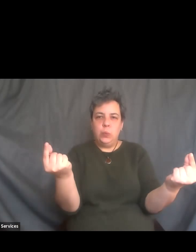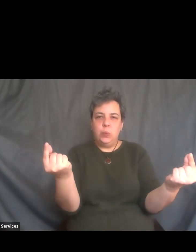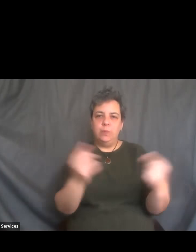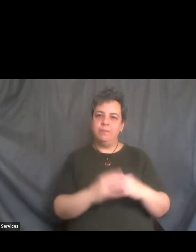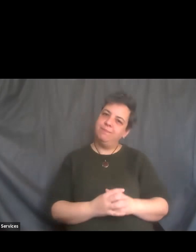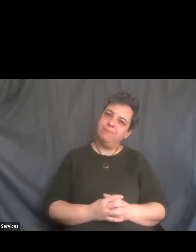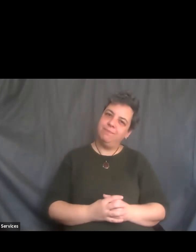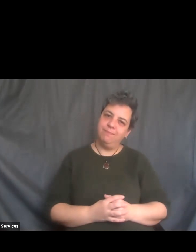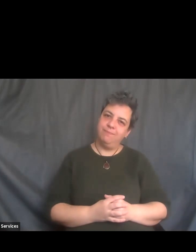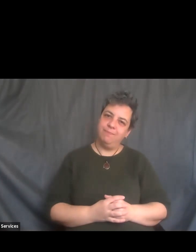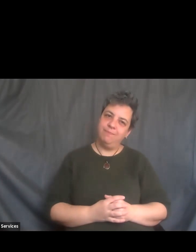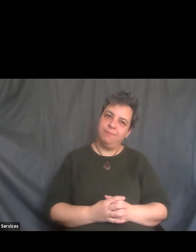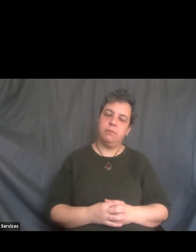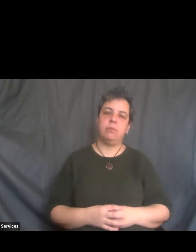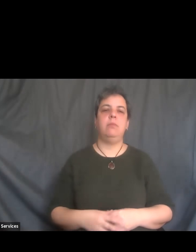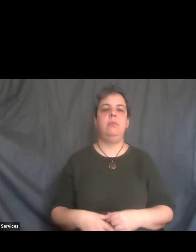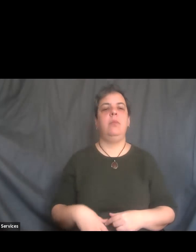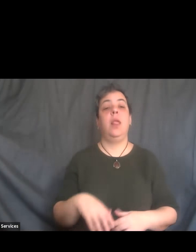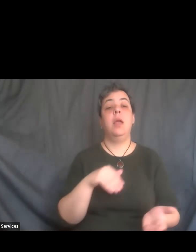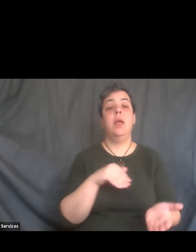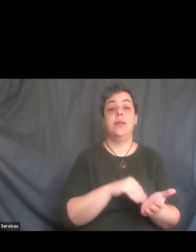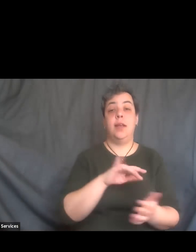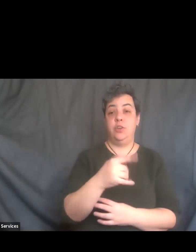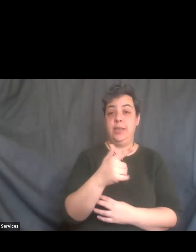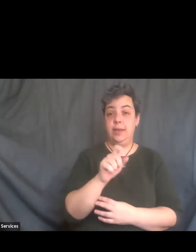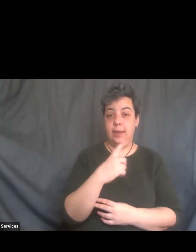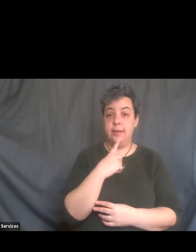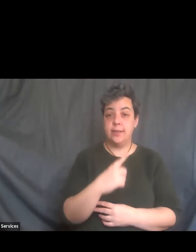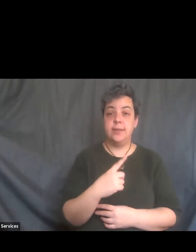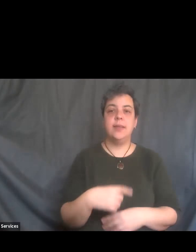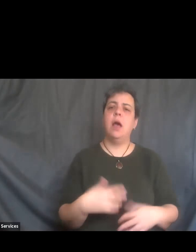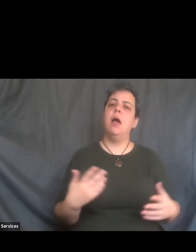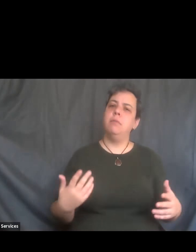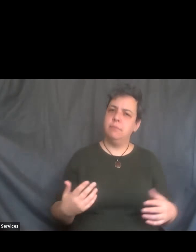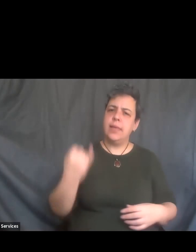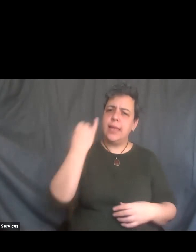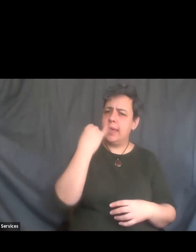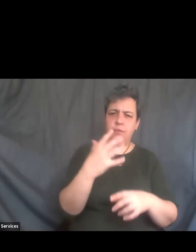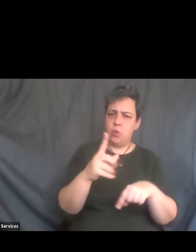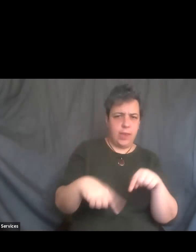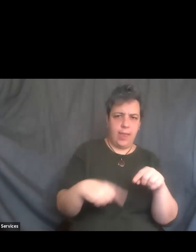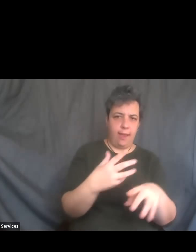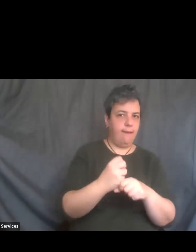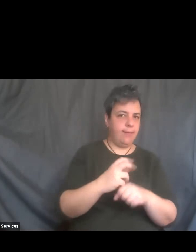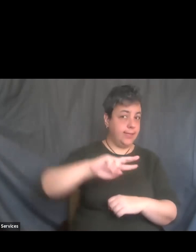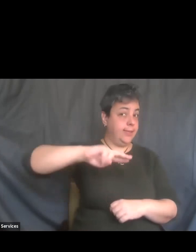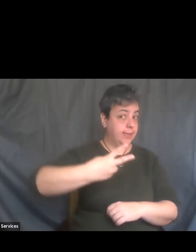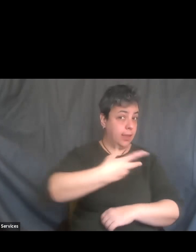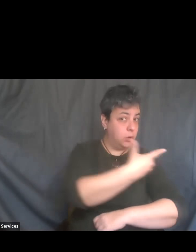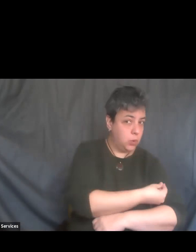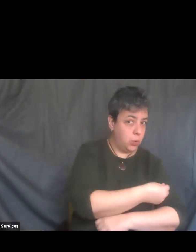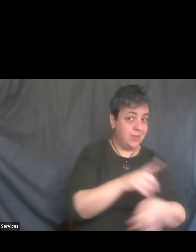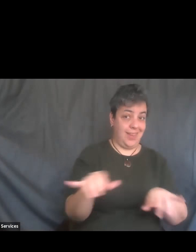So if you're not able to get your second dose where you got your first dose,